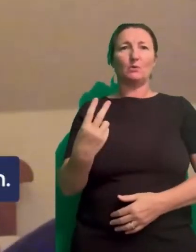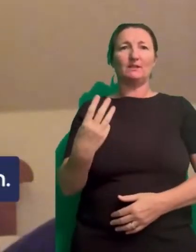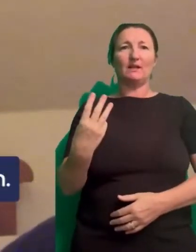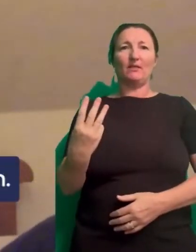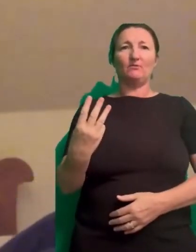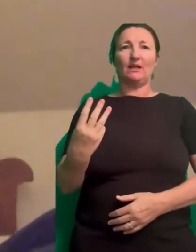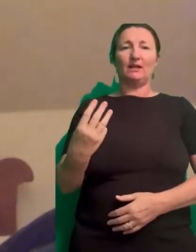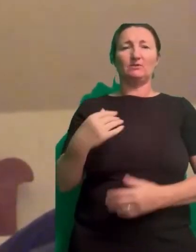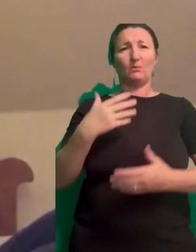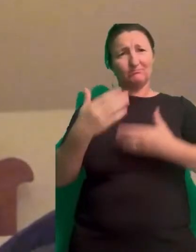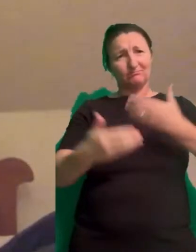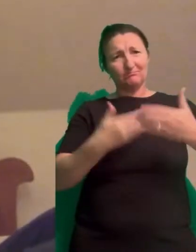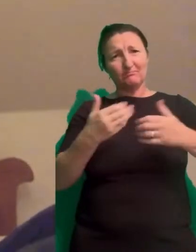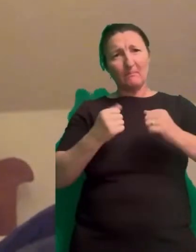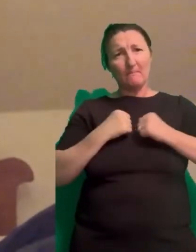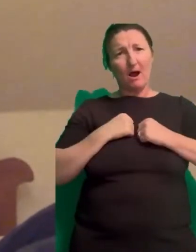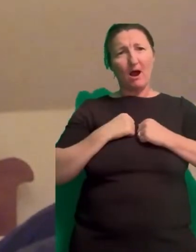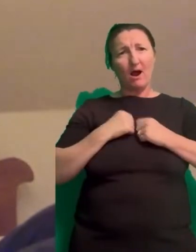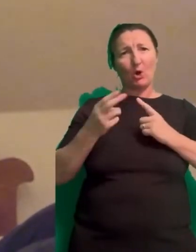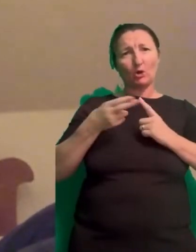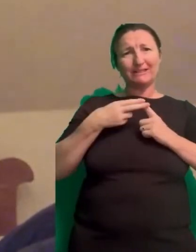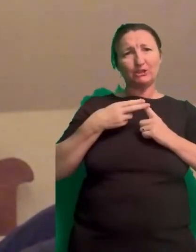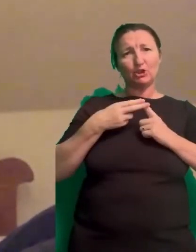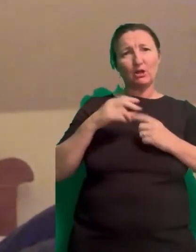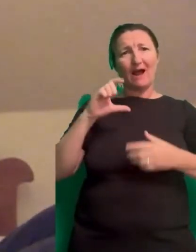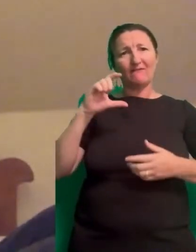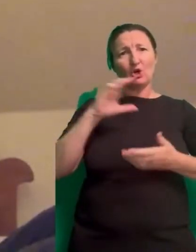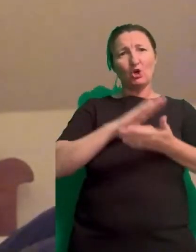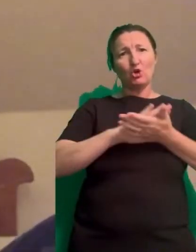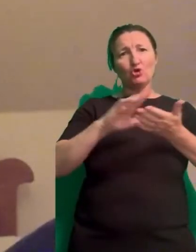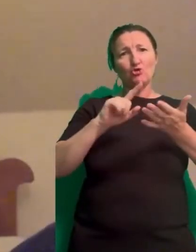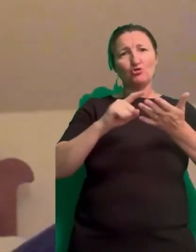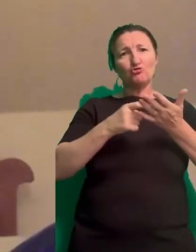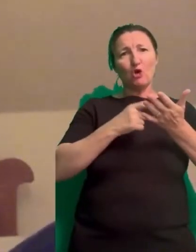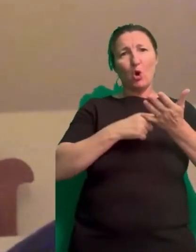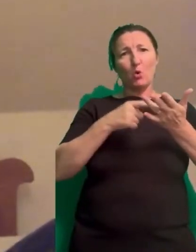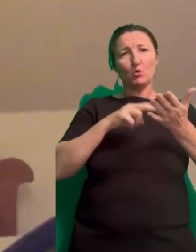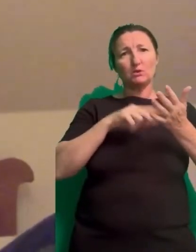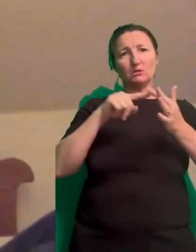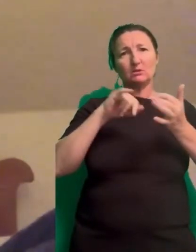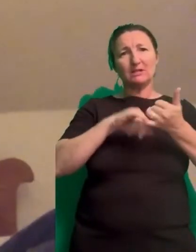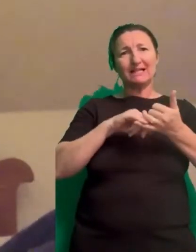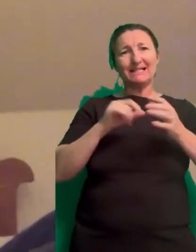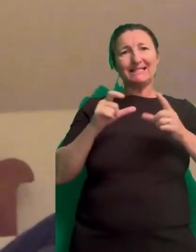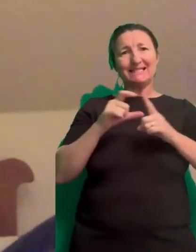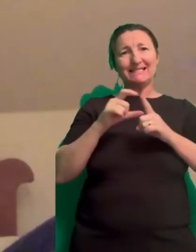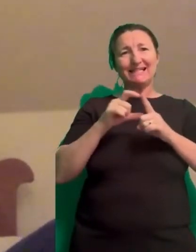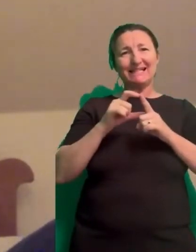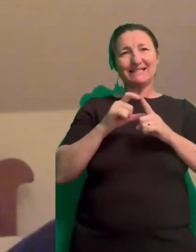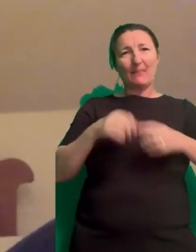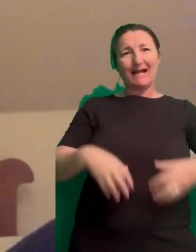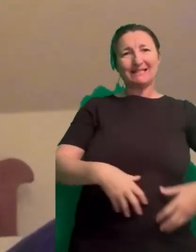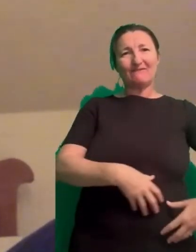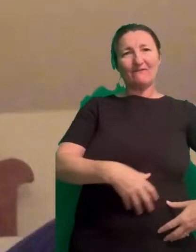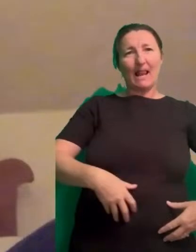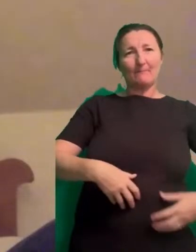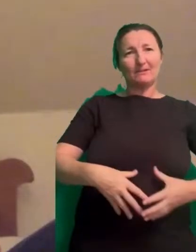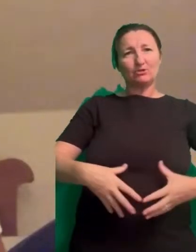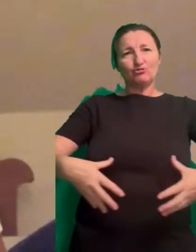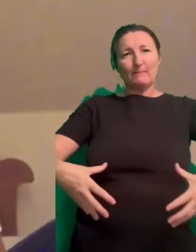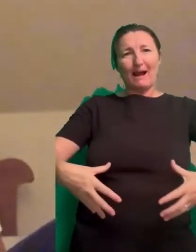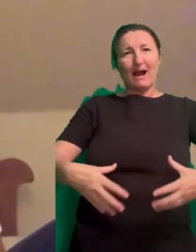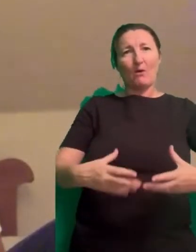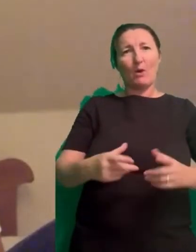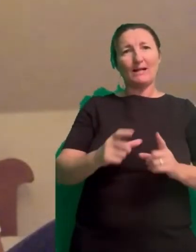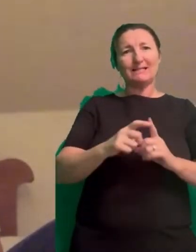briefly about my condition, I have Crohn's disease, which is a type of inflammatory bowel disease, and the idea that I have and my way of sort